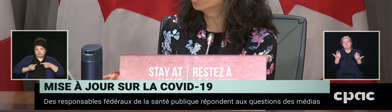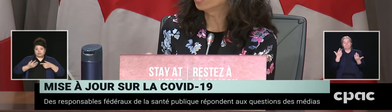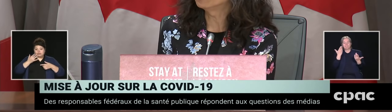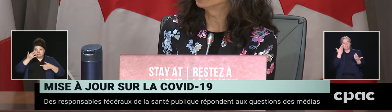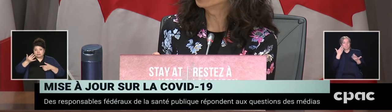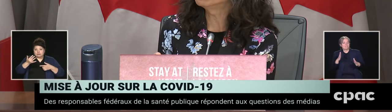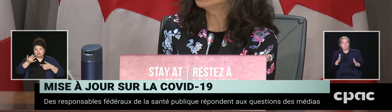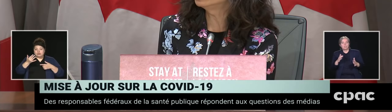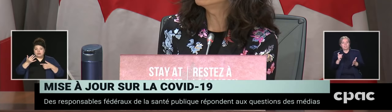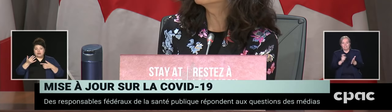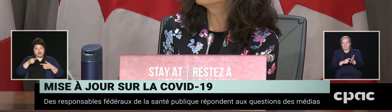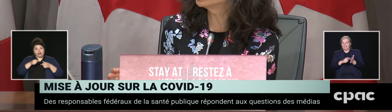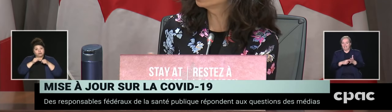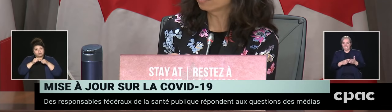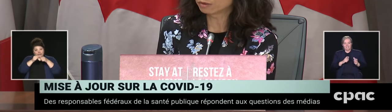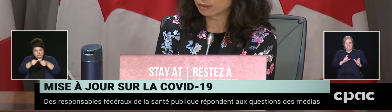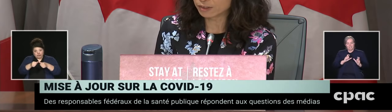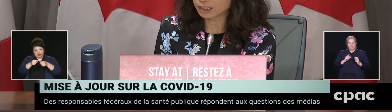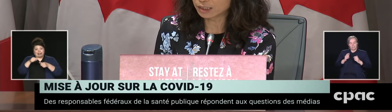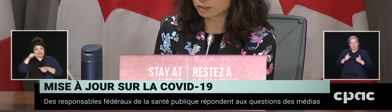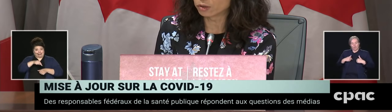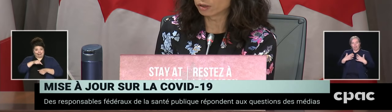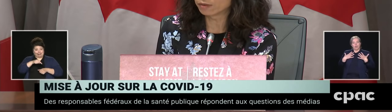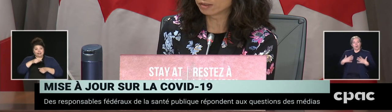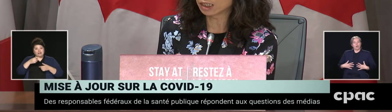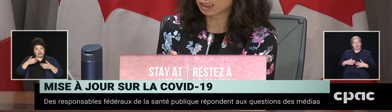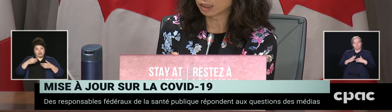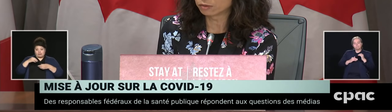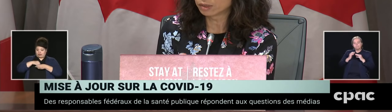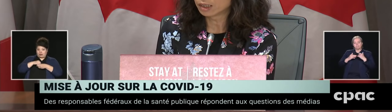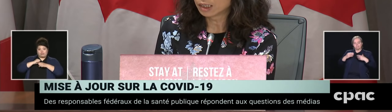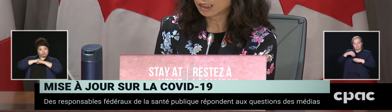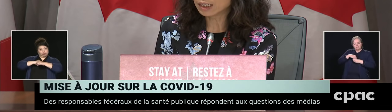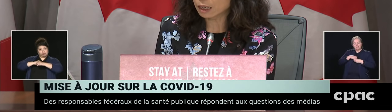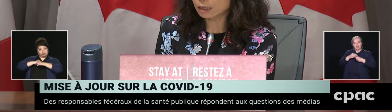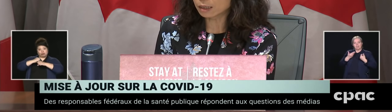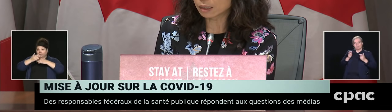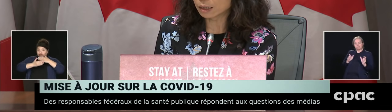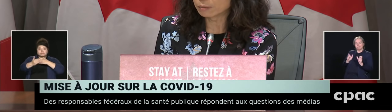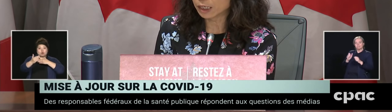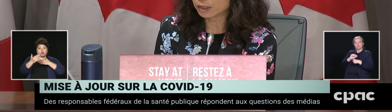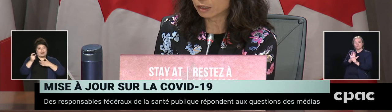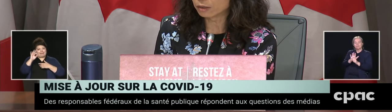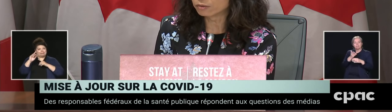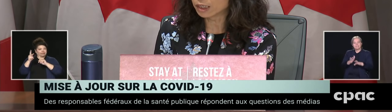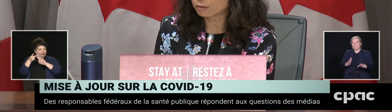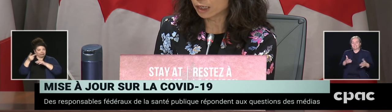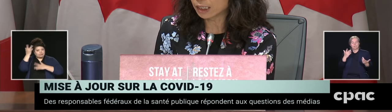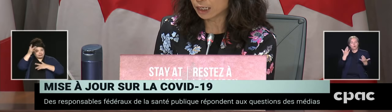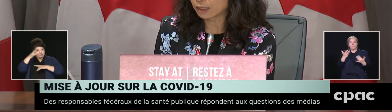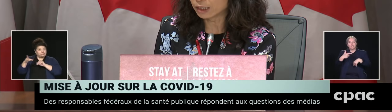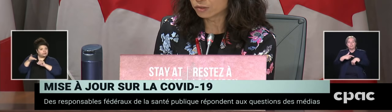for, and what it means if someone gets reinfected. So all of those are unknown. The other unknown right now is